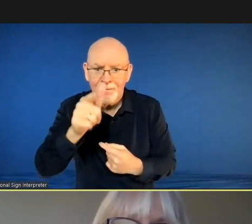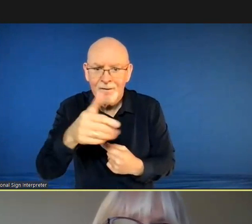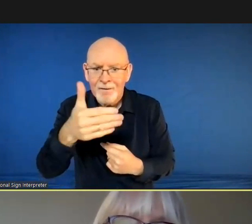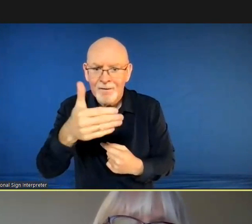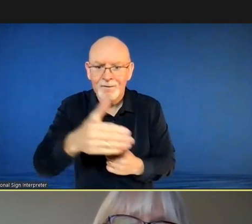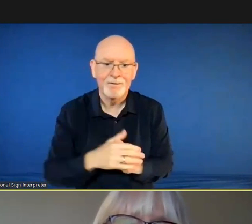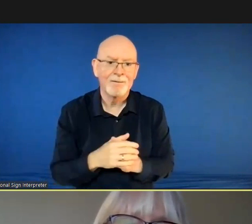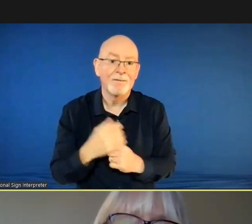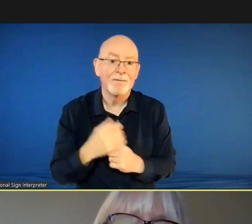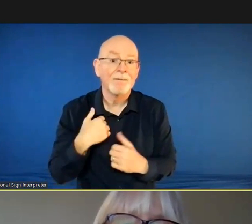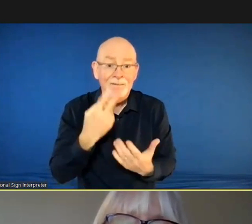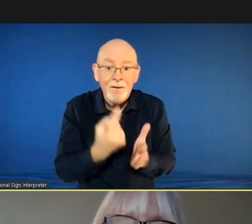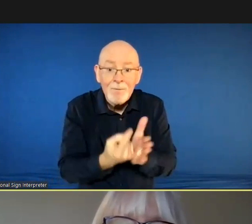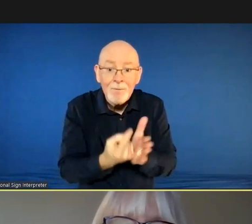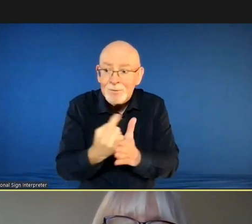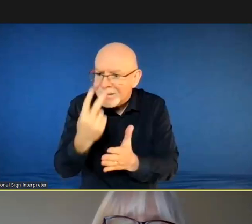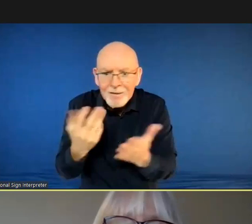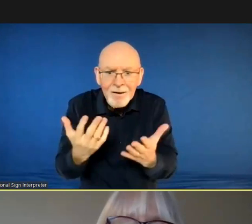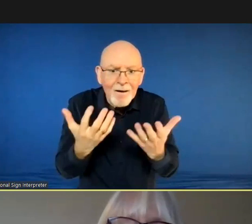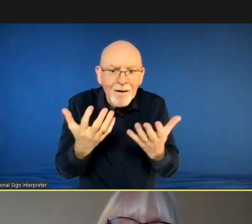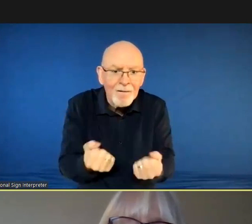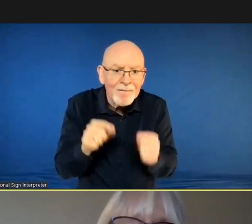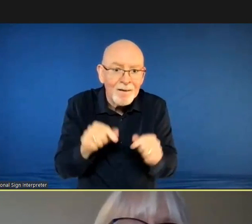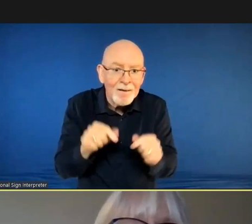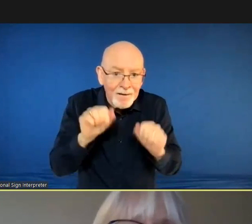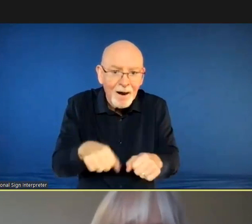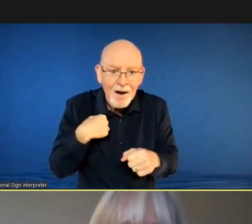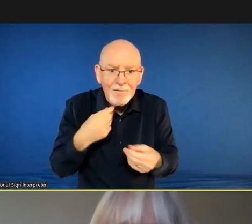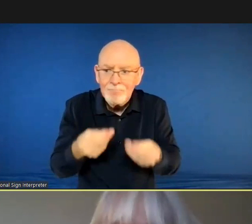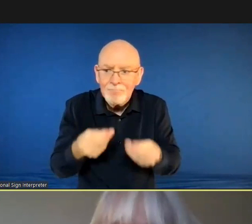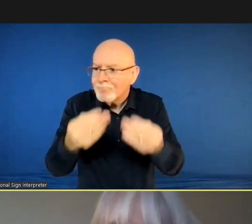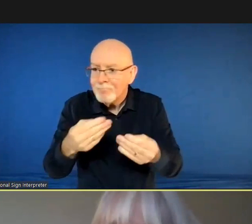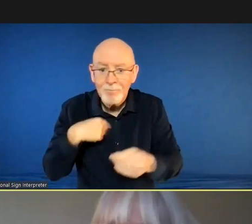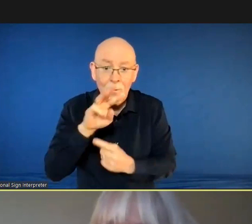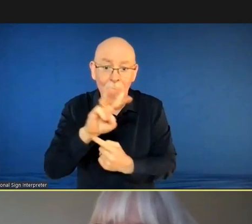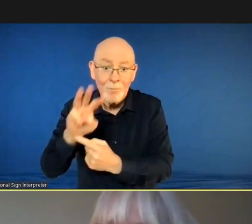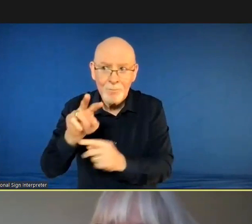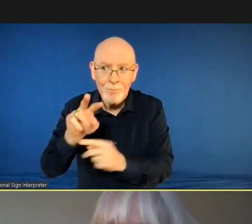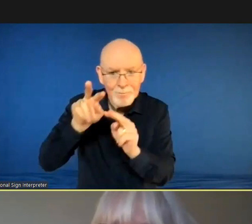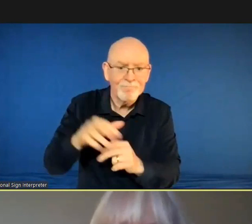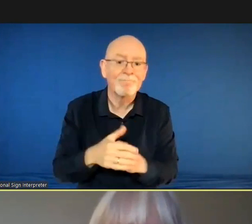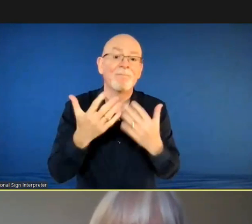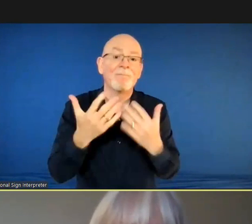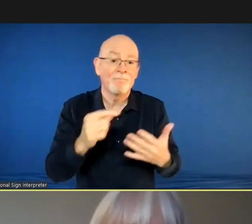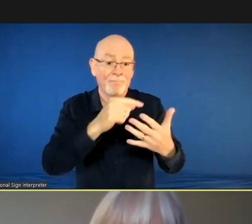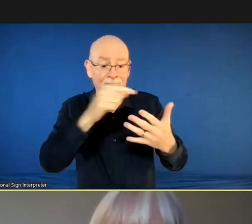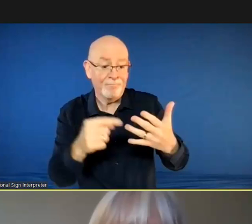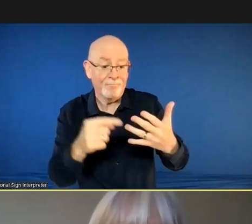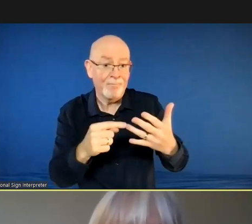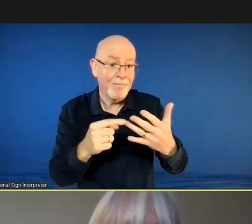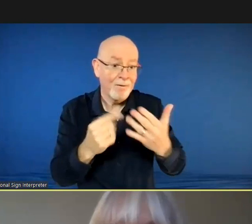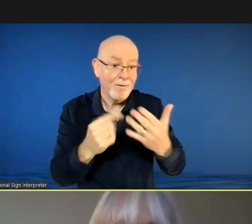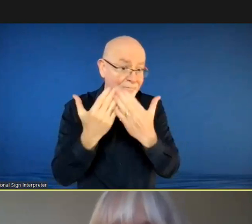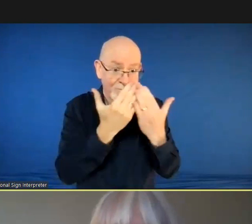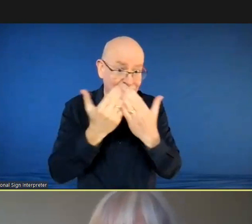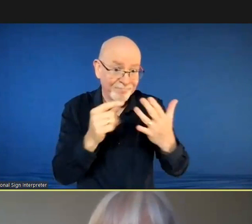So moving on to education, we do know that as children obviously head off